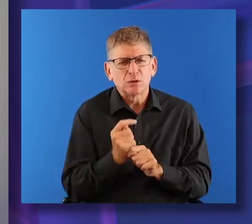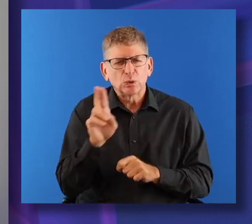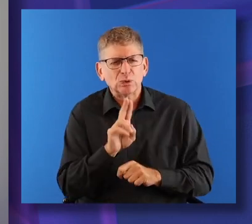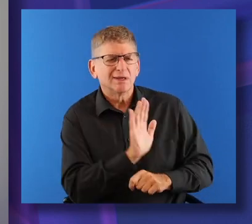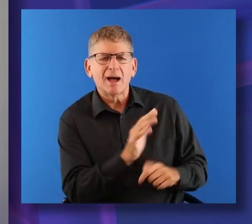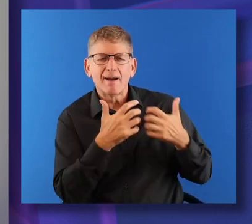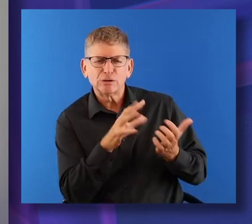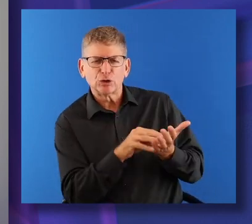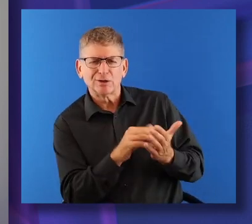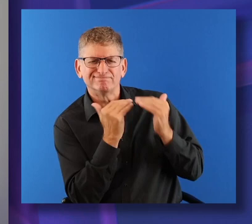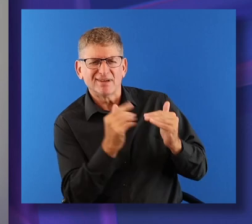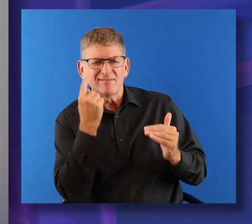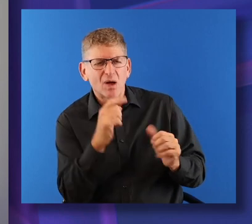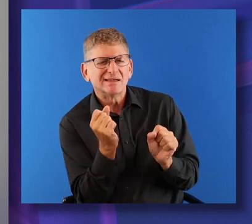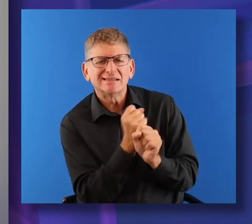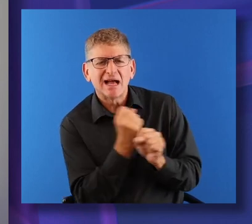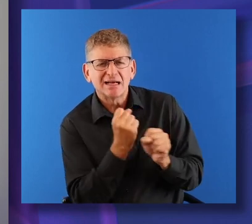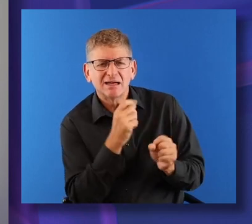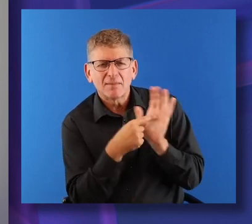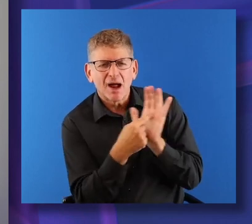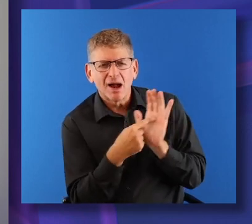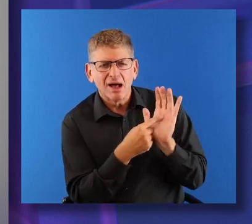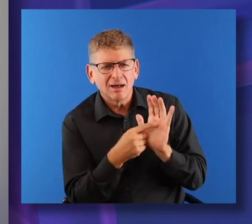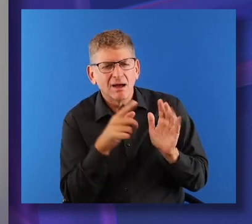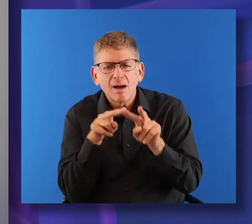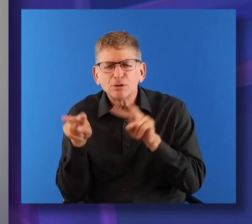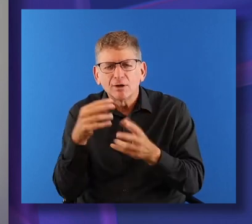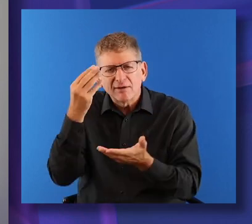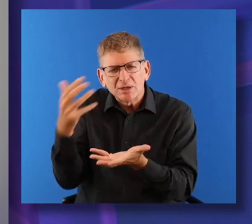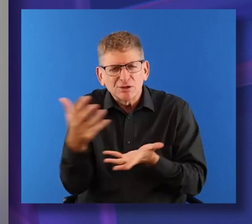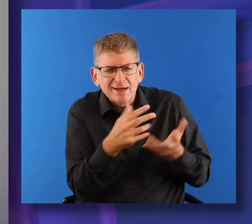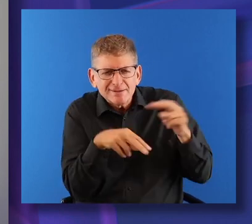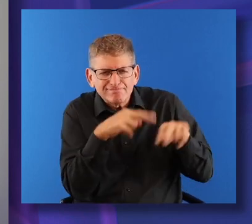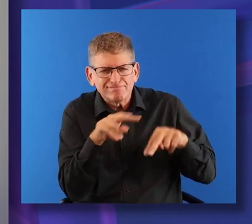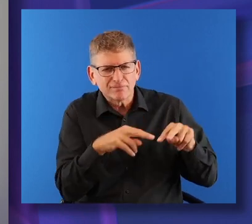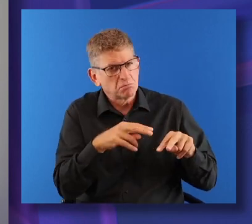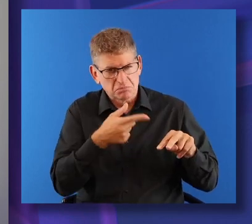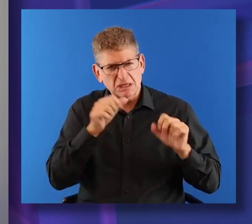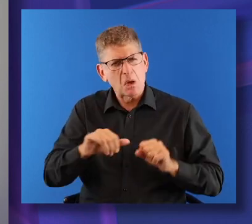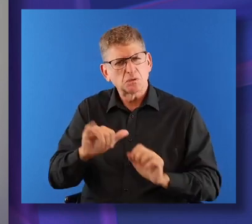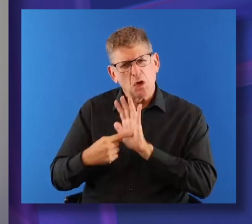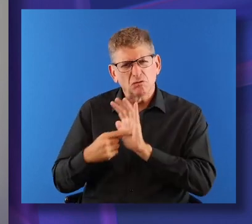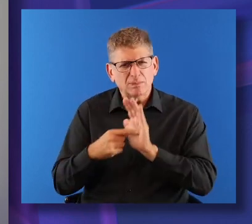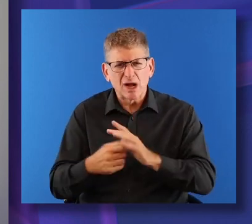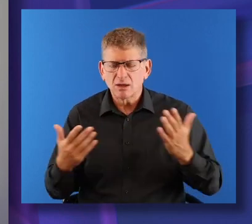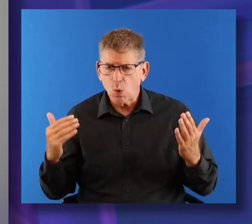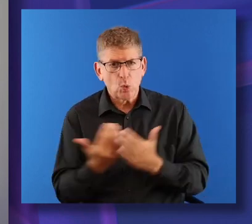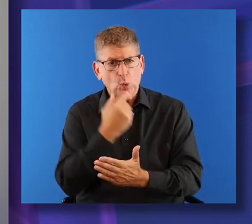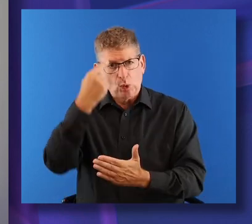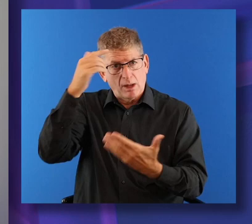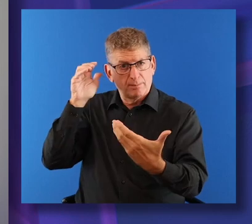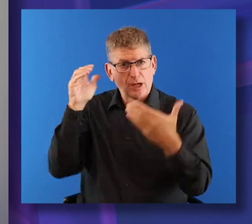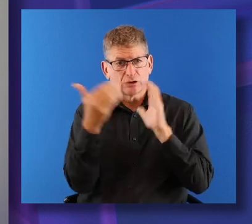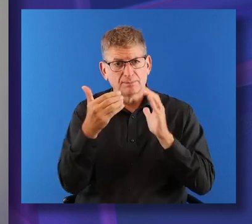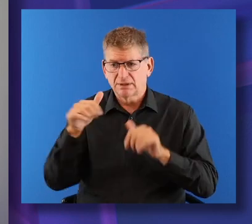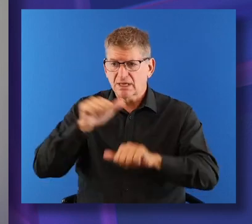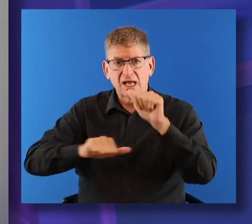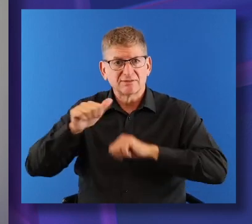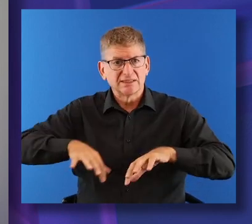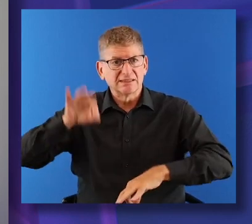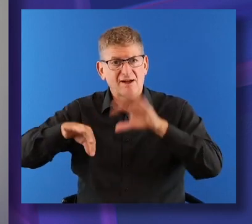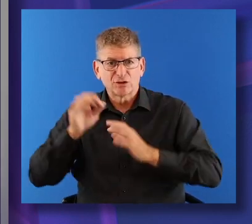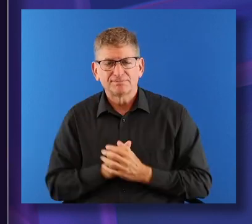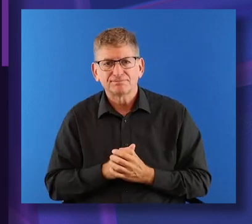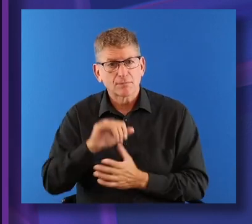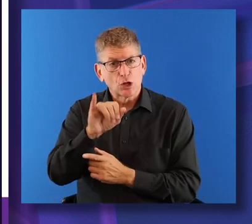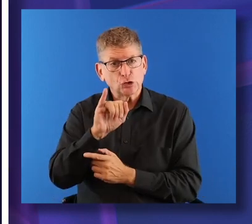of observational data, and it may even represent a new paradigm of scientific discovery. Jim Gray was a Turing